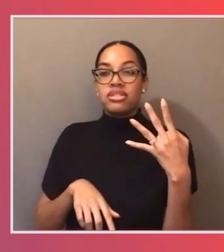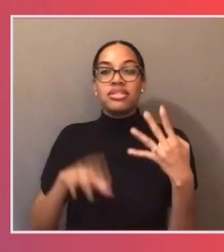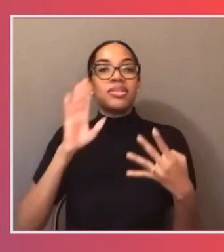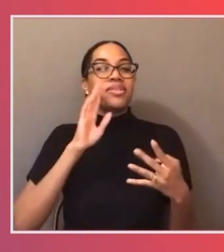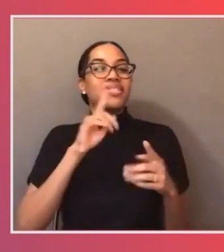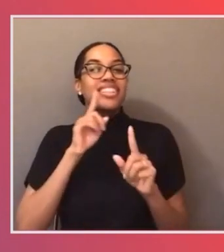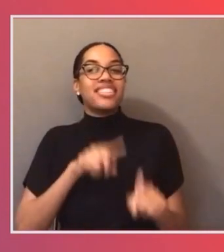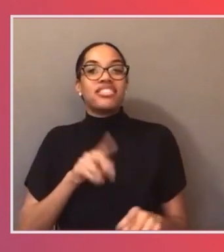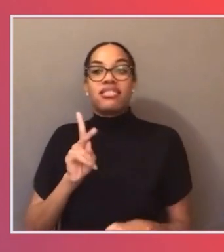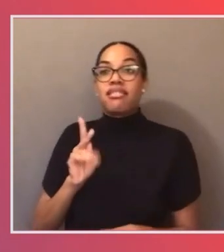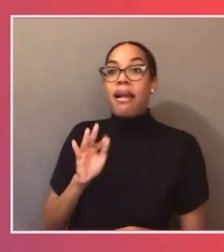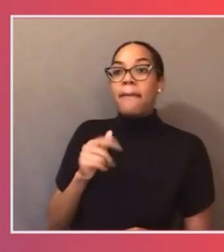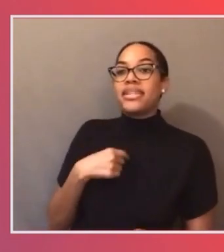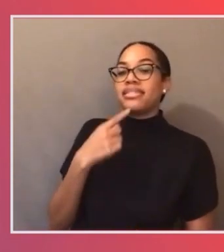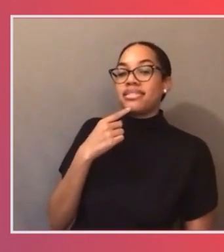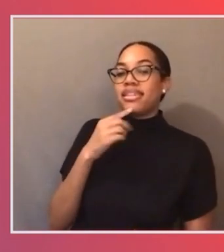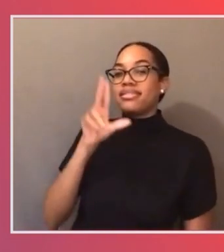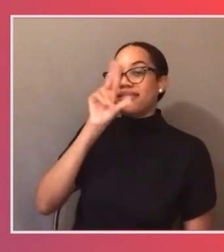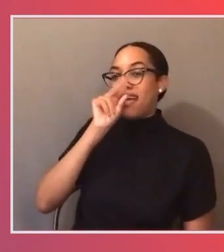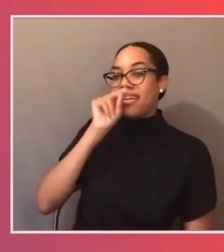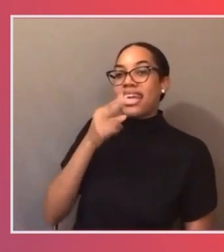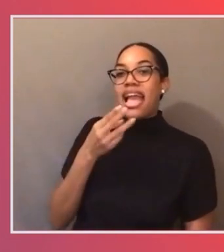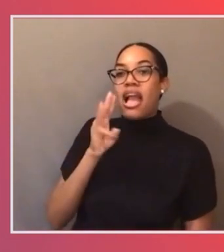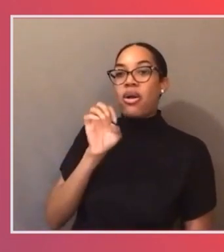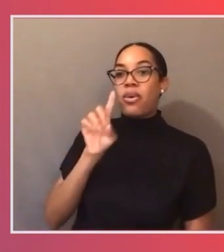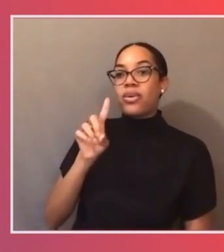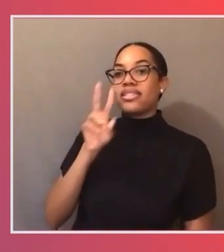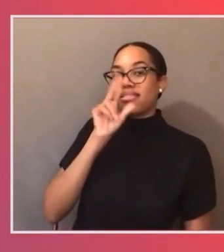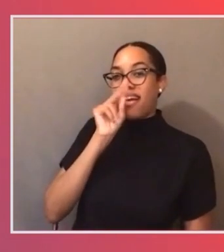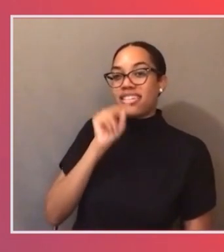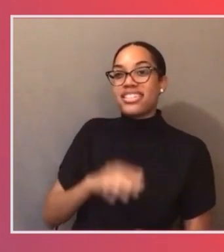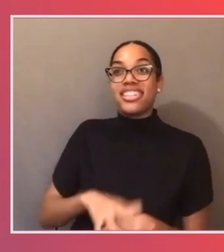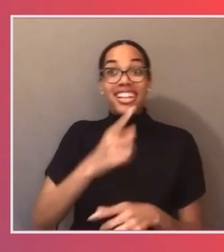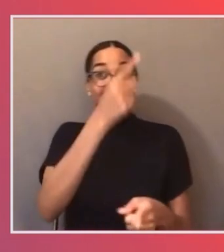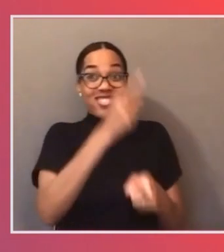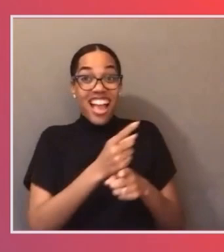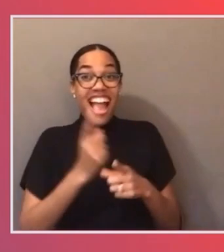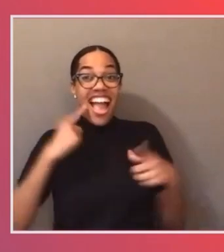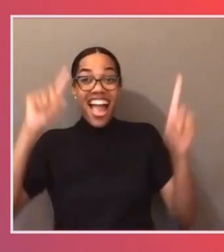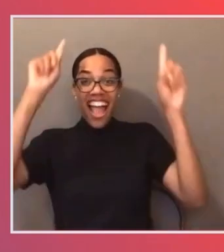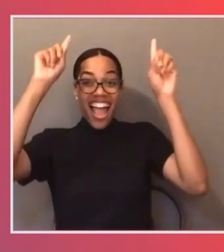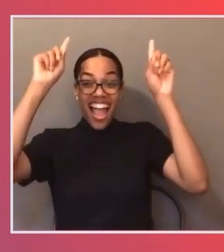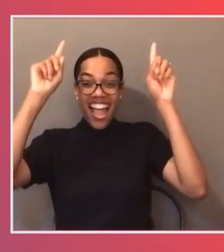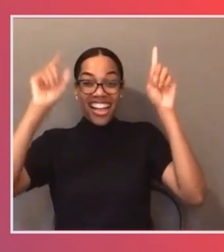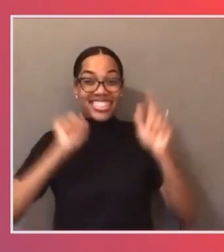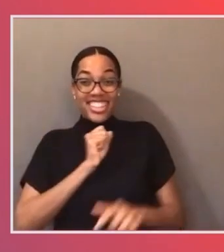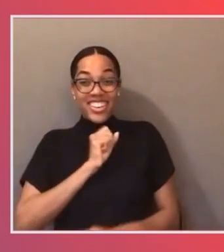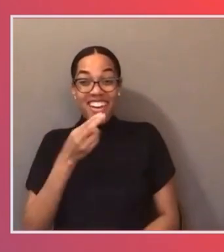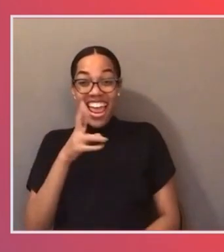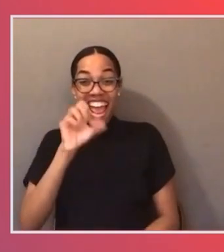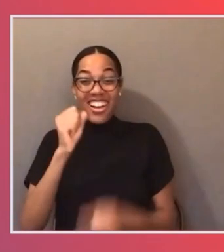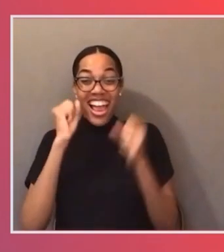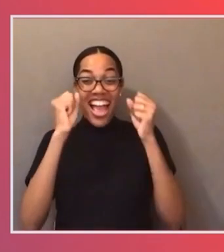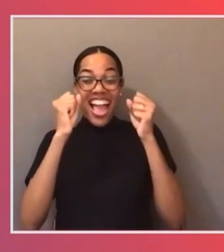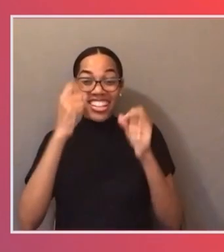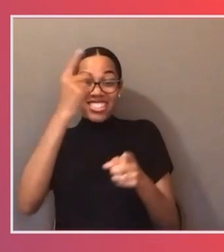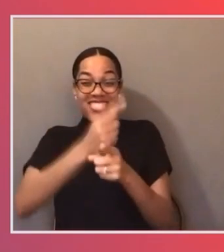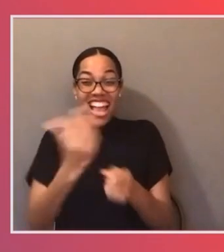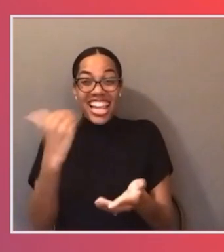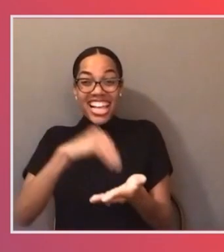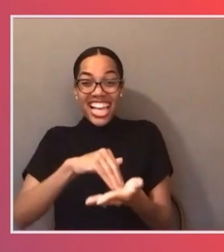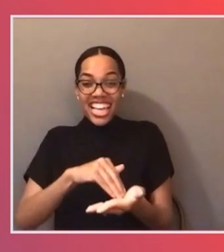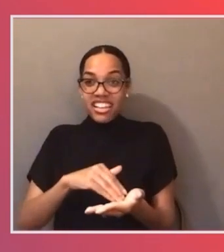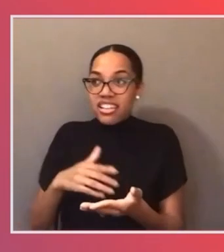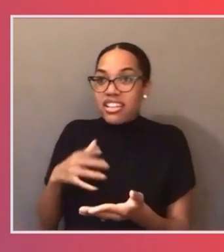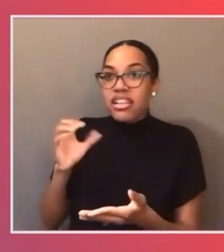Duck. Senator Harris! Final answer. Is that for the win? I'm like, yeah, I'm rooting for like